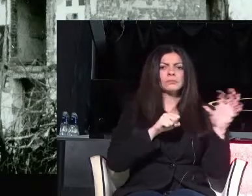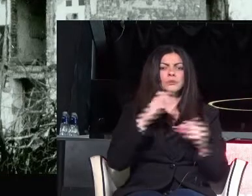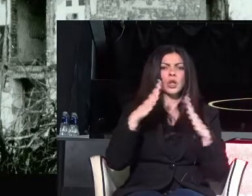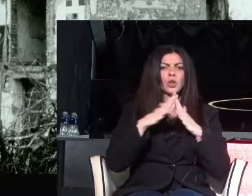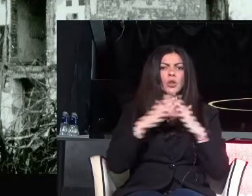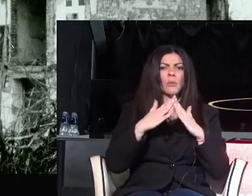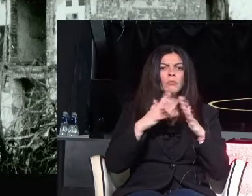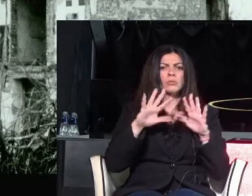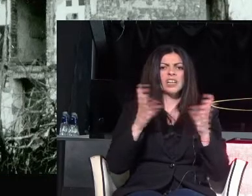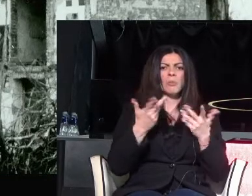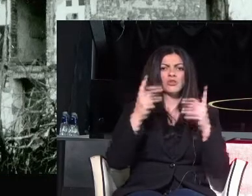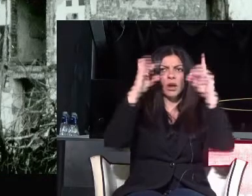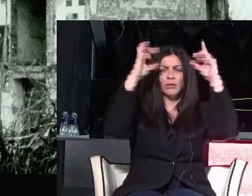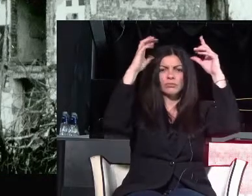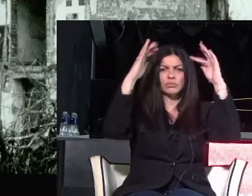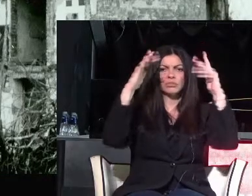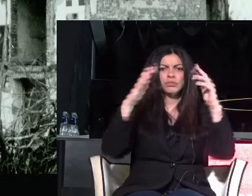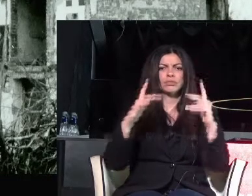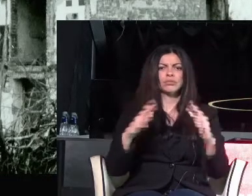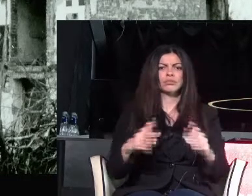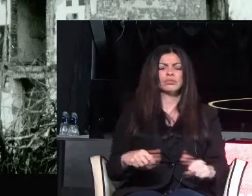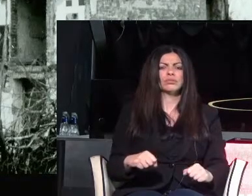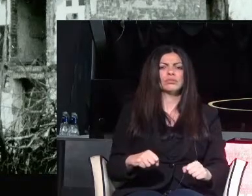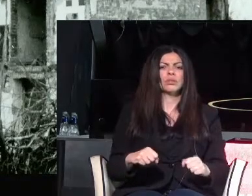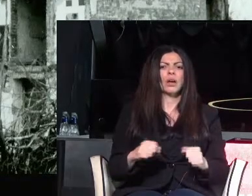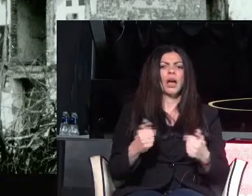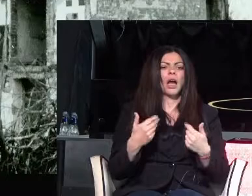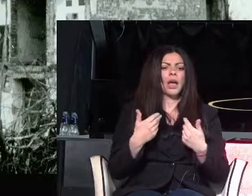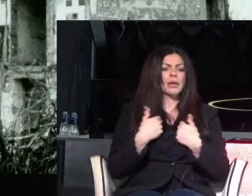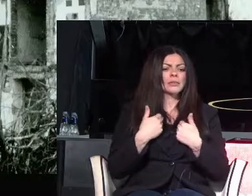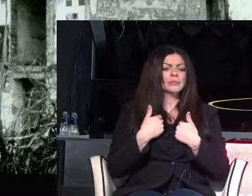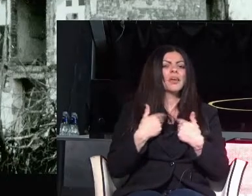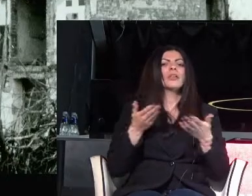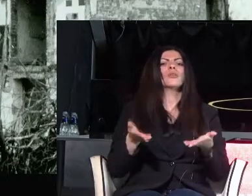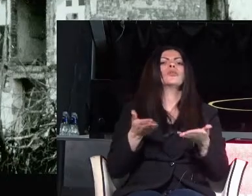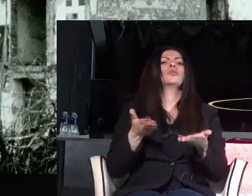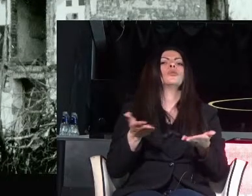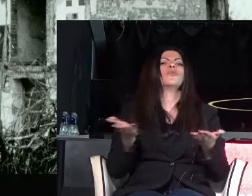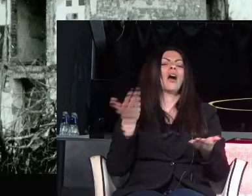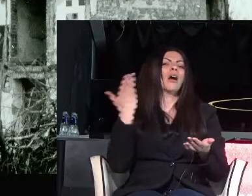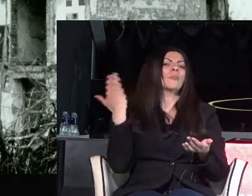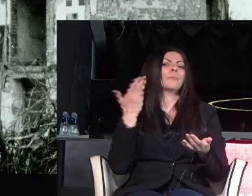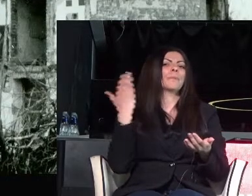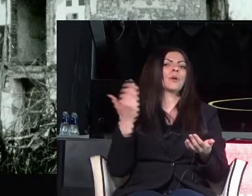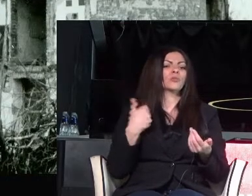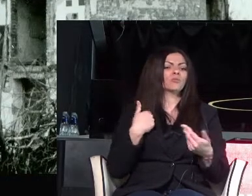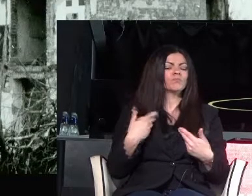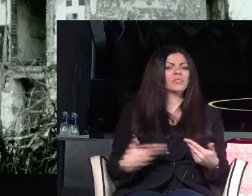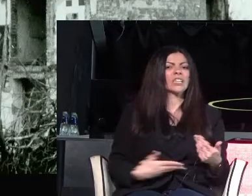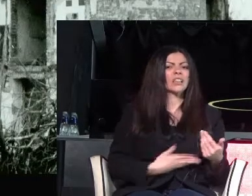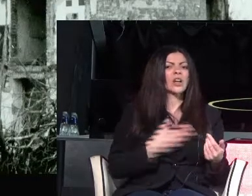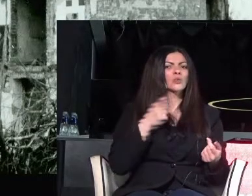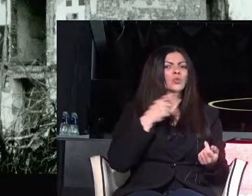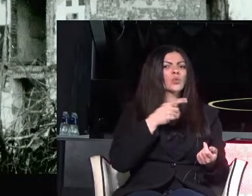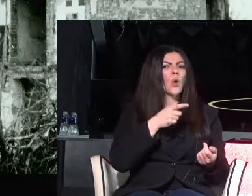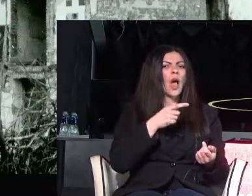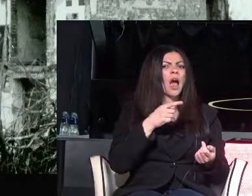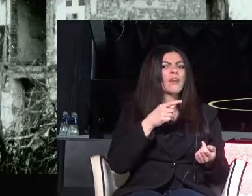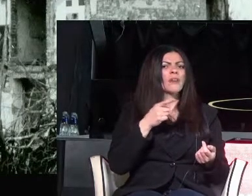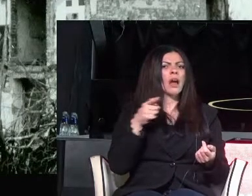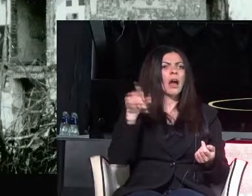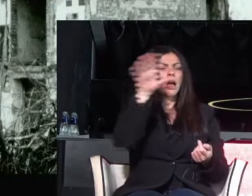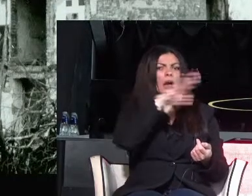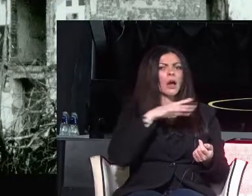images, for me, they were very interesting because for me, this was the only representation I can get of actually houses of Bulgarian